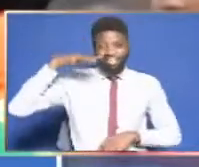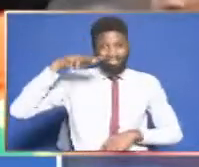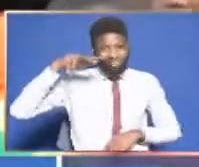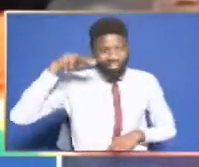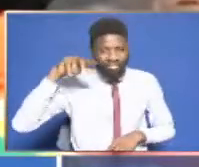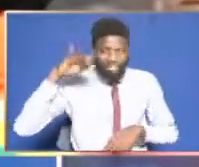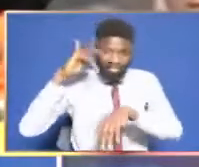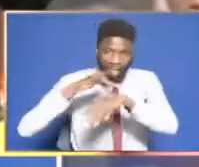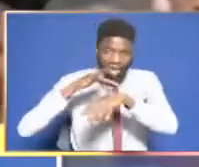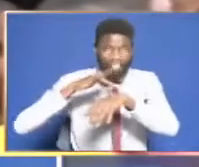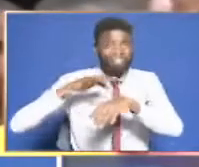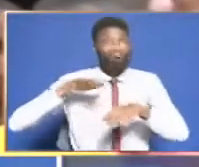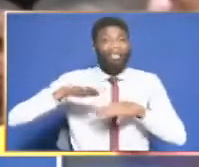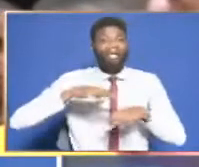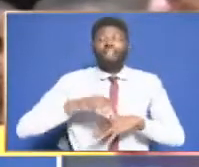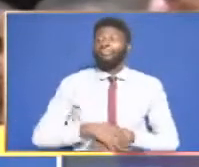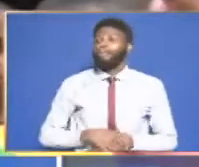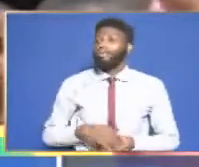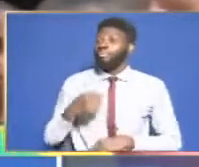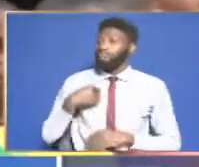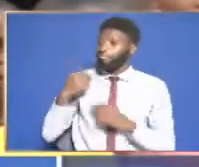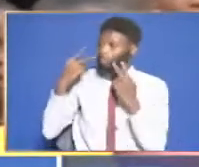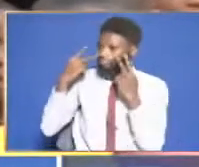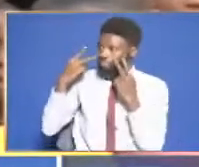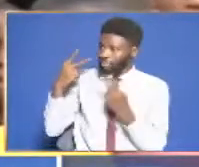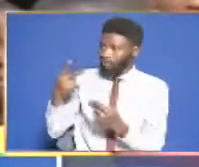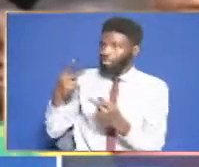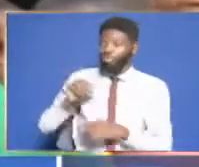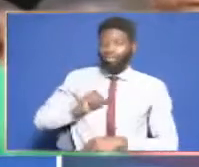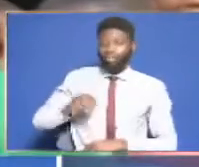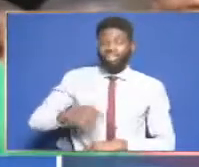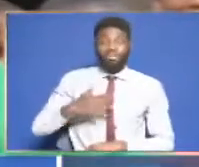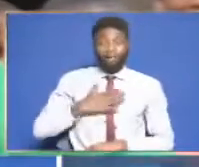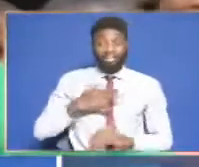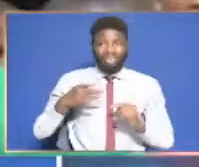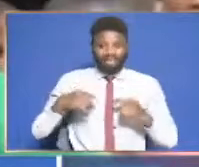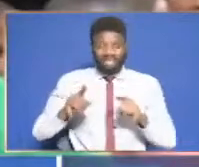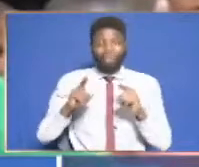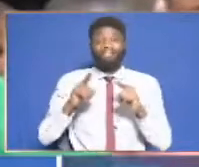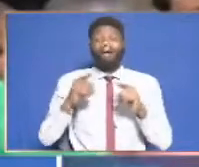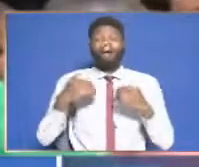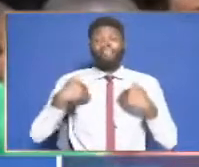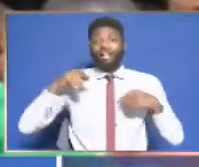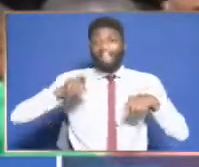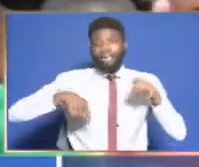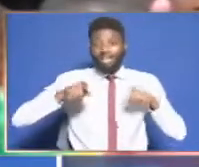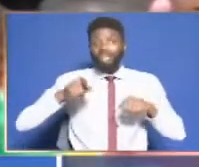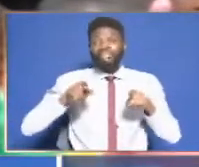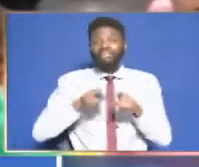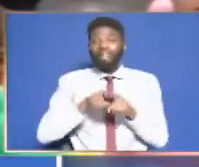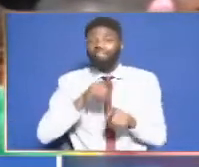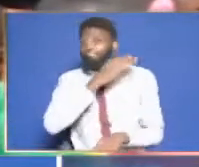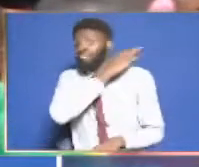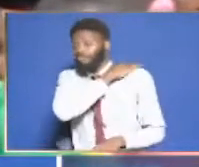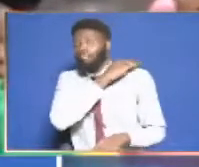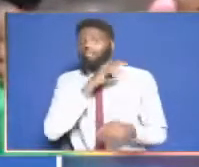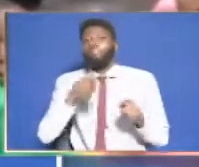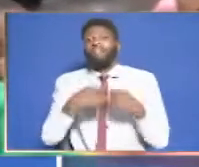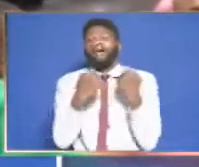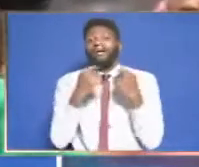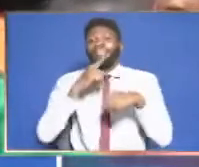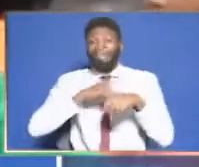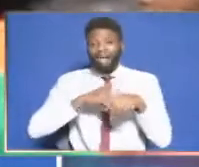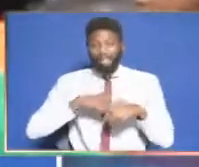Sasa kuangalia mtoto wangu, nikapata amefunjika mguu na mgongo hapa. Wakati alipigwa x-ray,